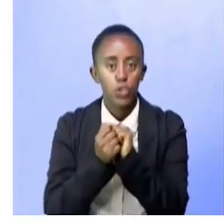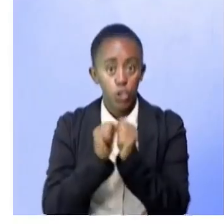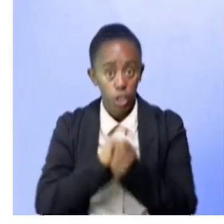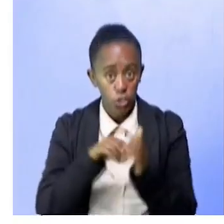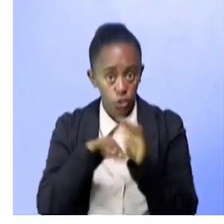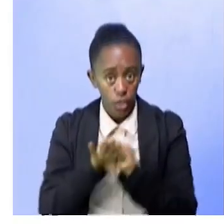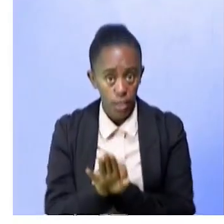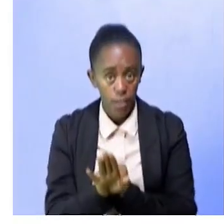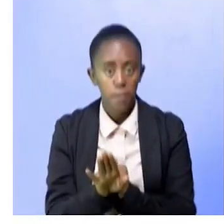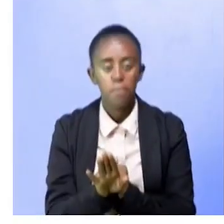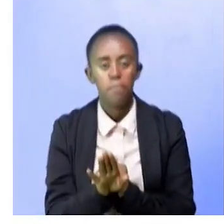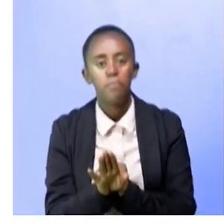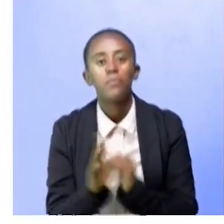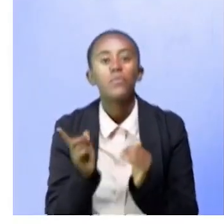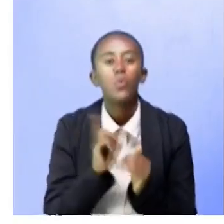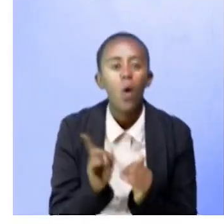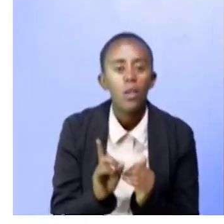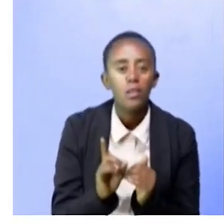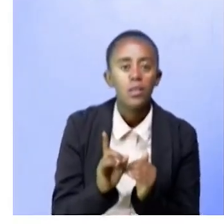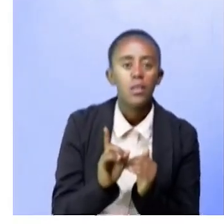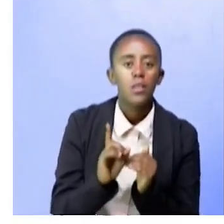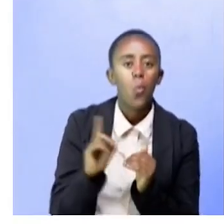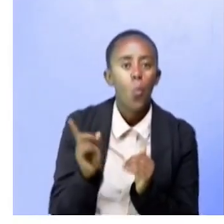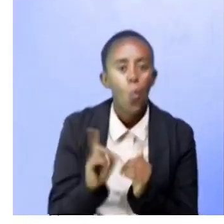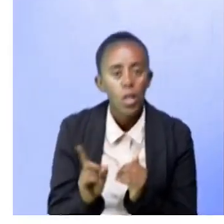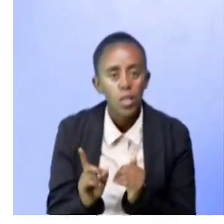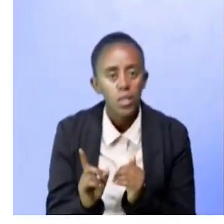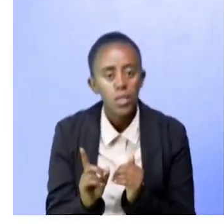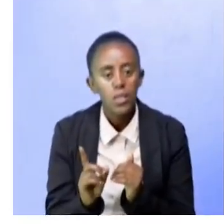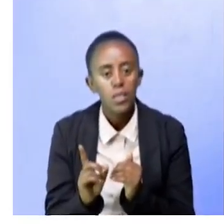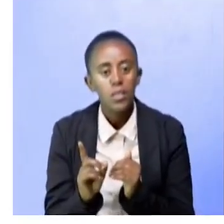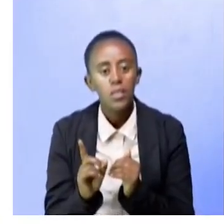in what?